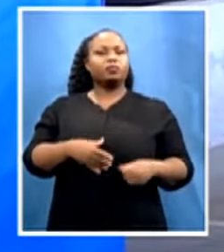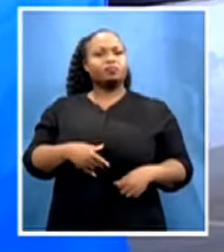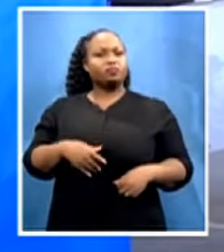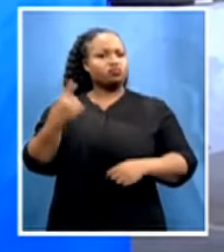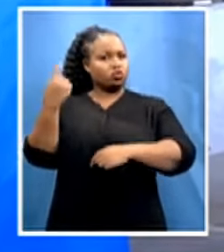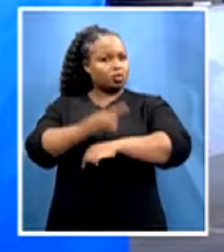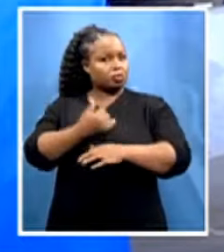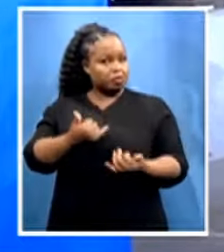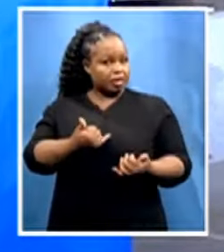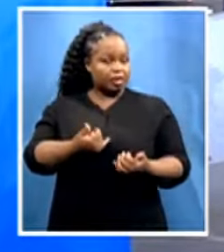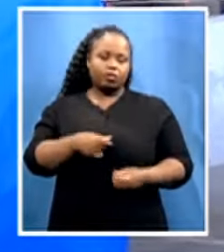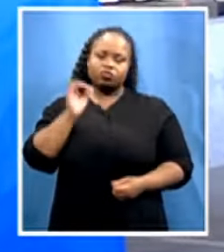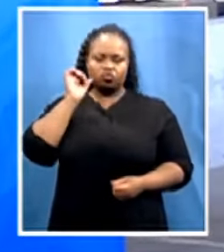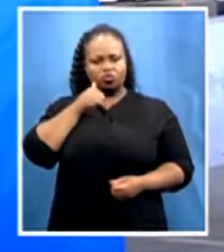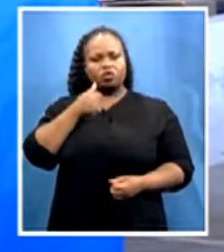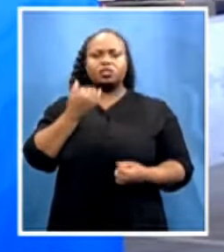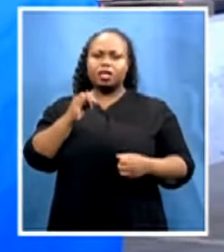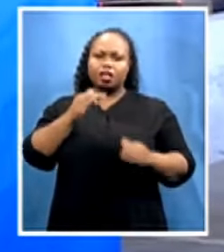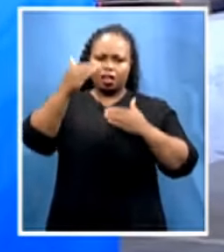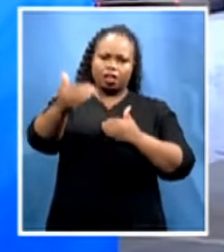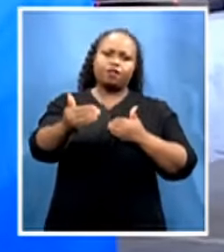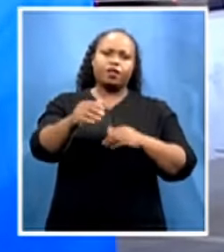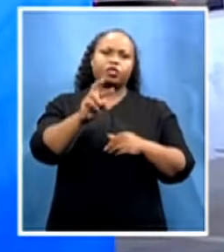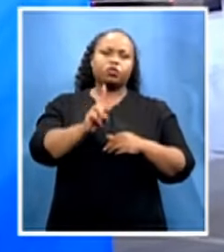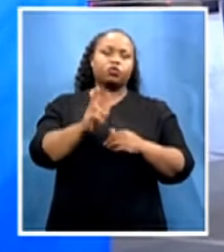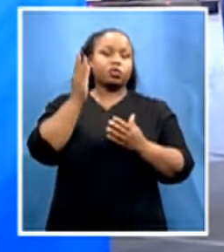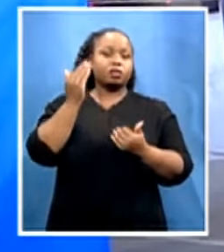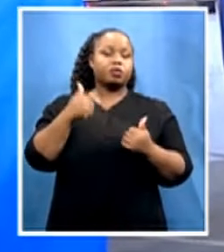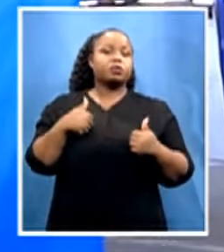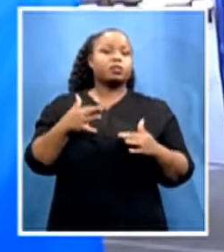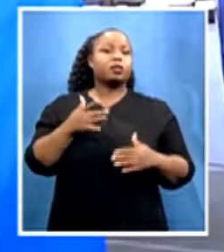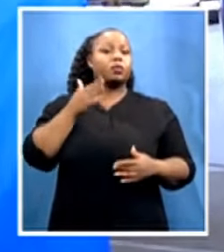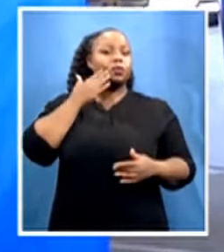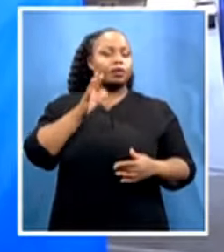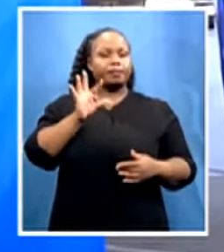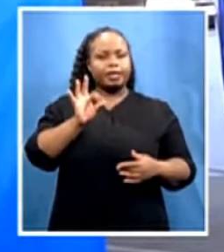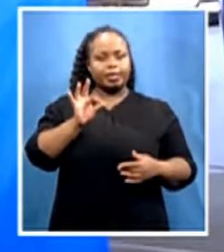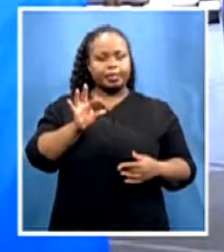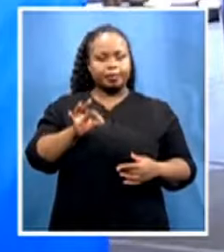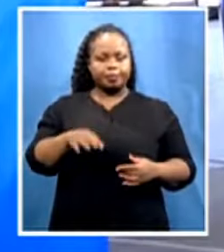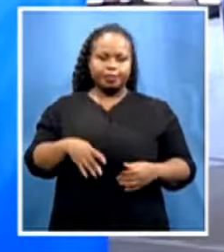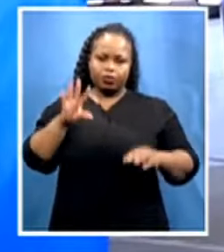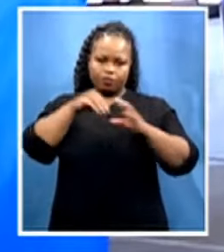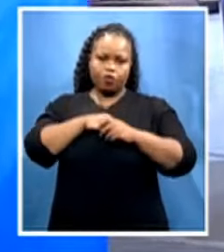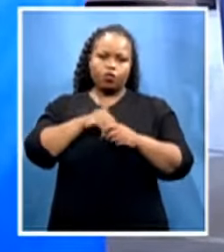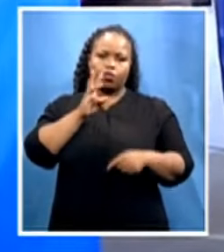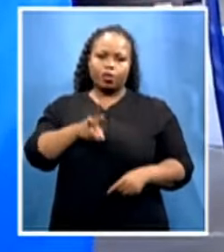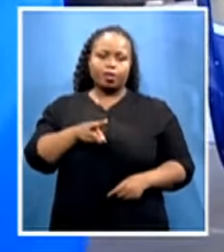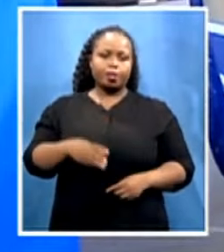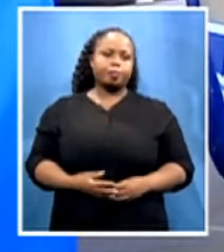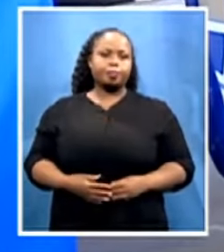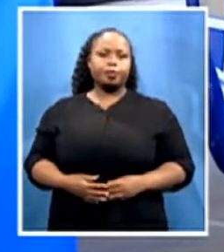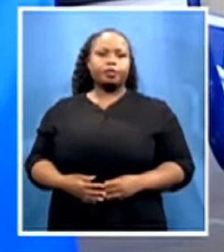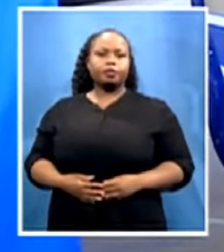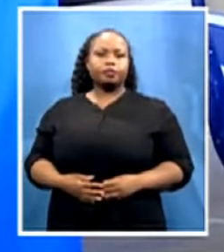phase 2, which is expected on Monday in terms of, or as far as the national